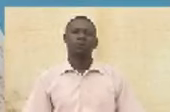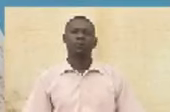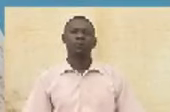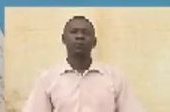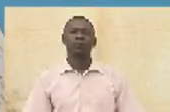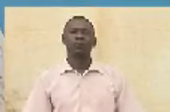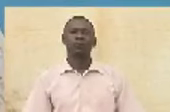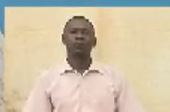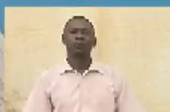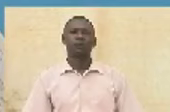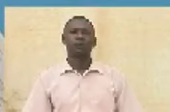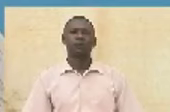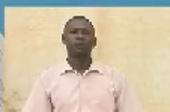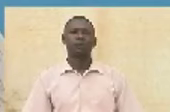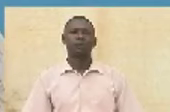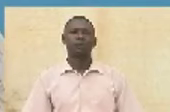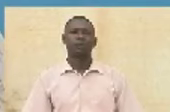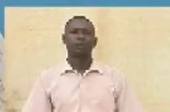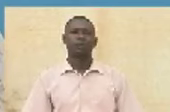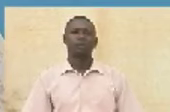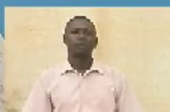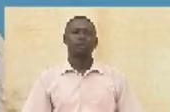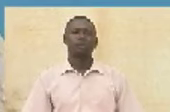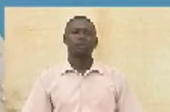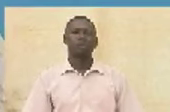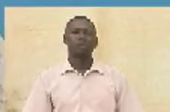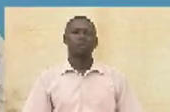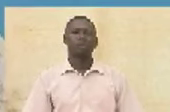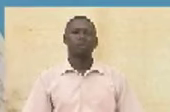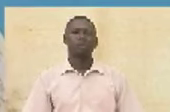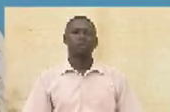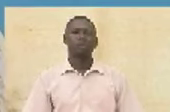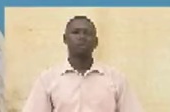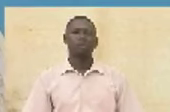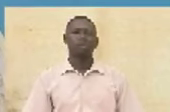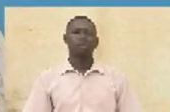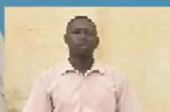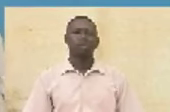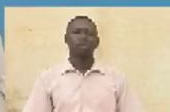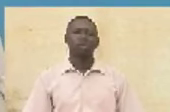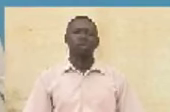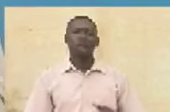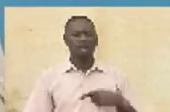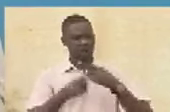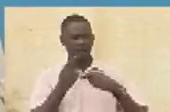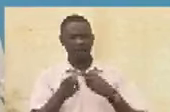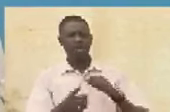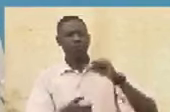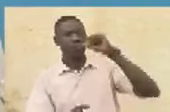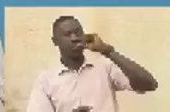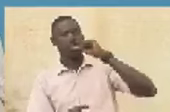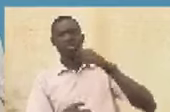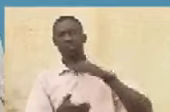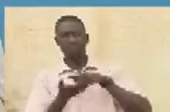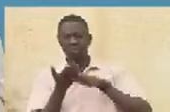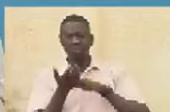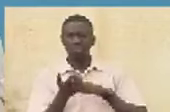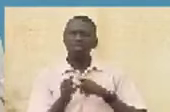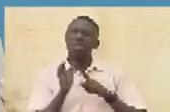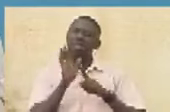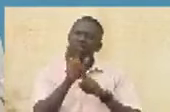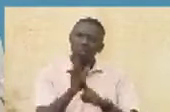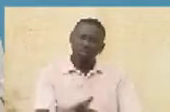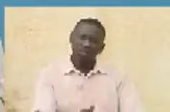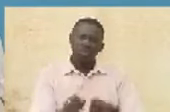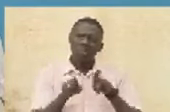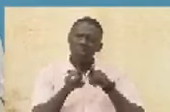min yi bari ko taran mi famu ka tara sira to le ko nyim man min ka malli. Well, after taking this medicine, you join the people who are